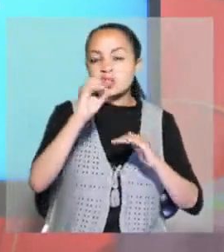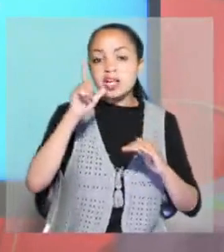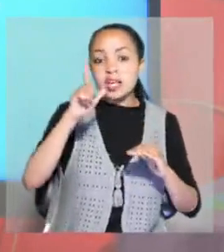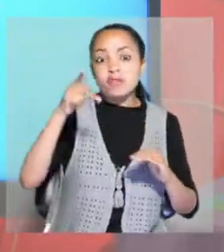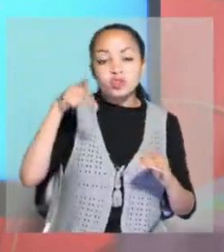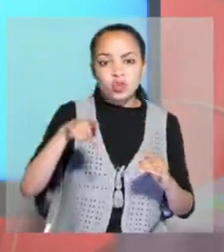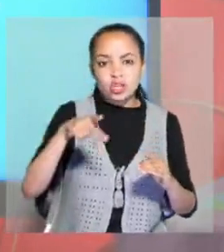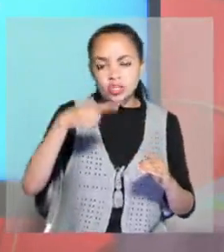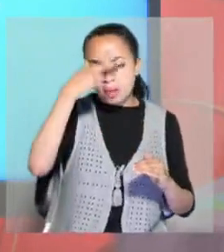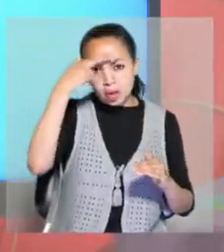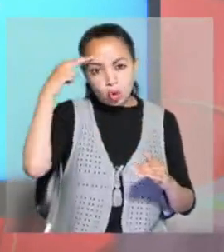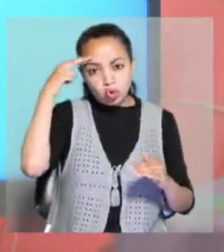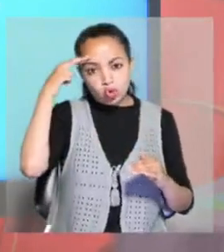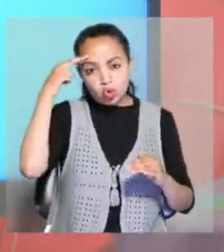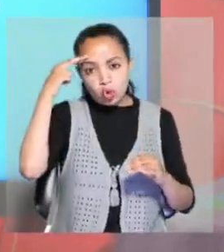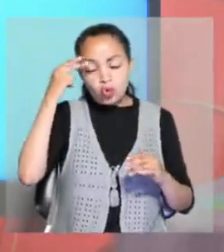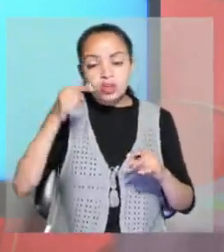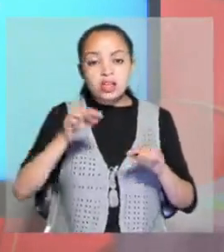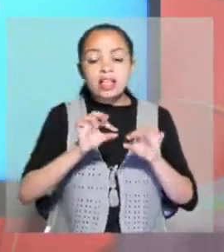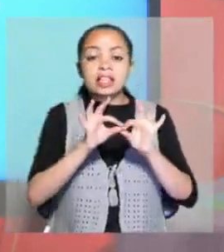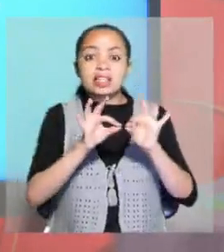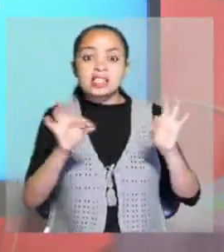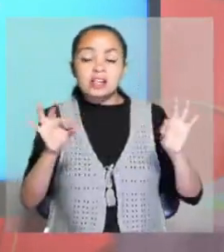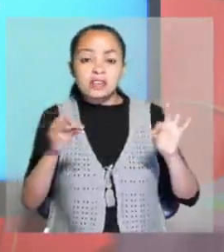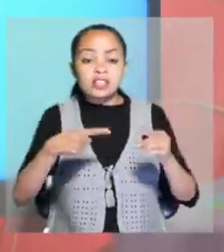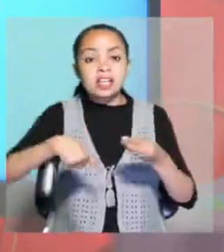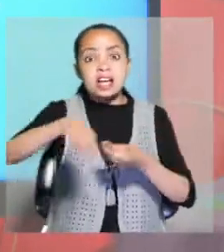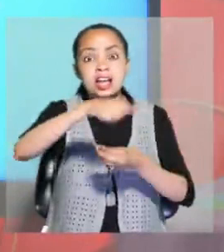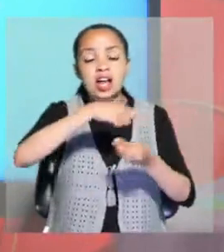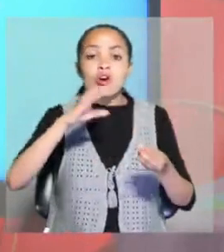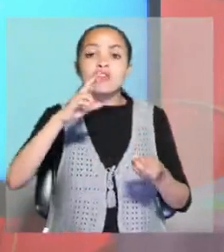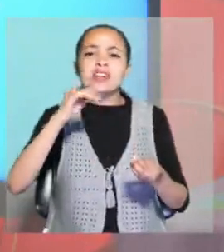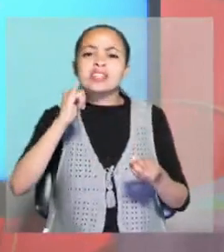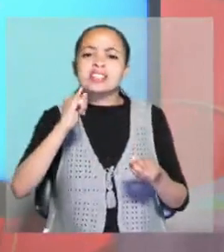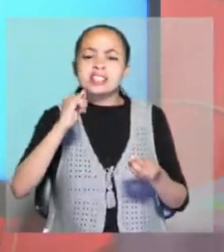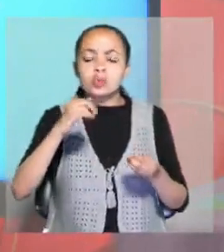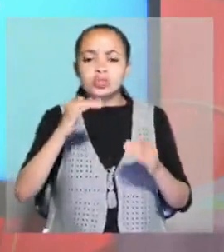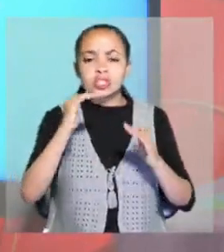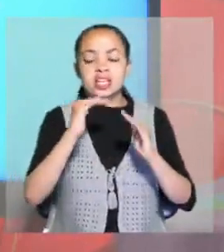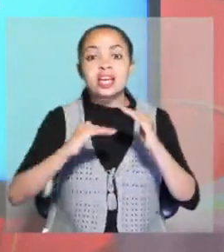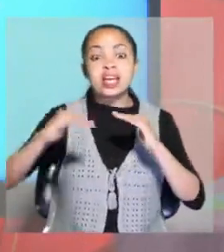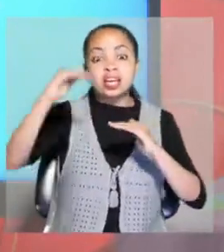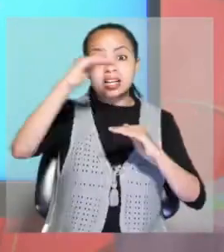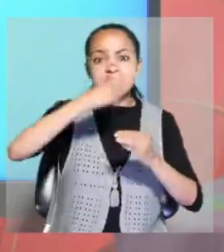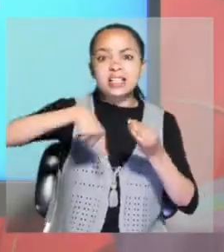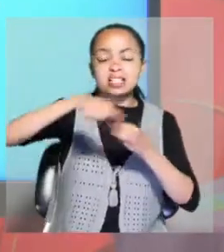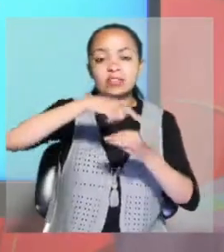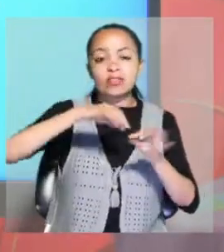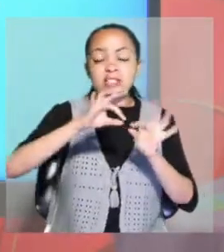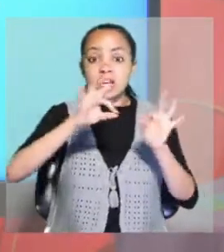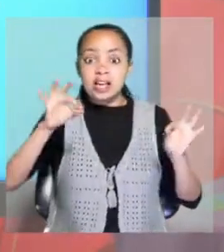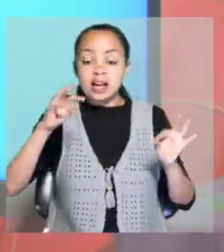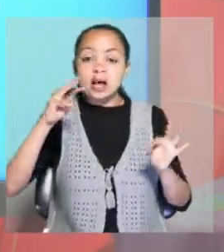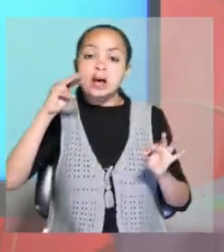phosphorylation because of the surface area of crystal, which increase surface area of mitochondrial inner